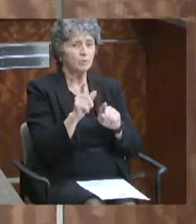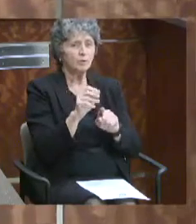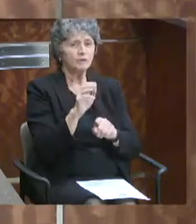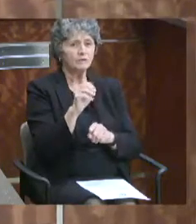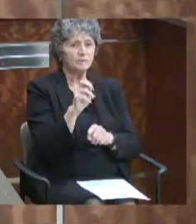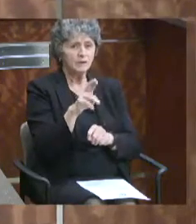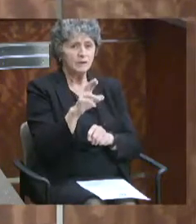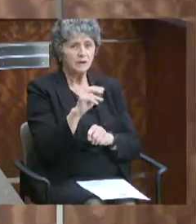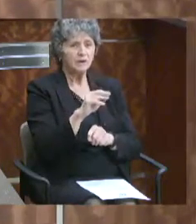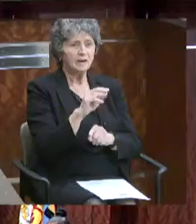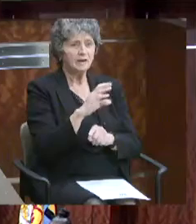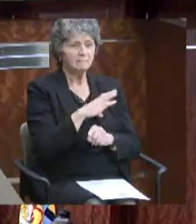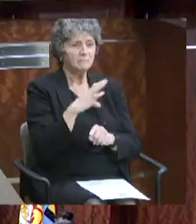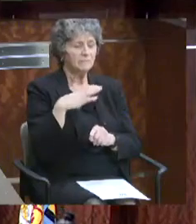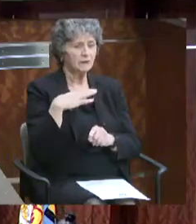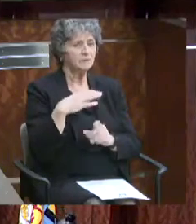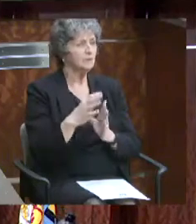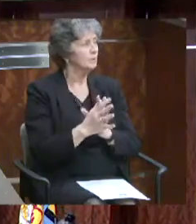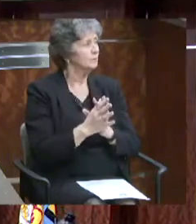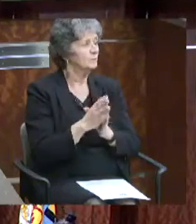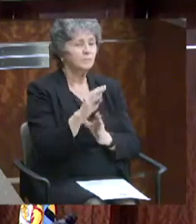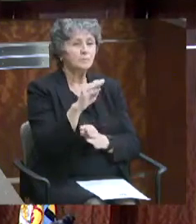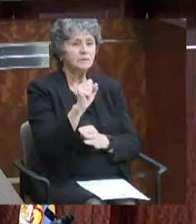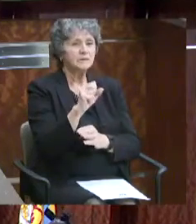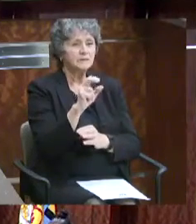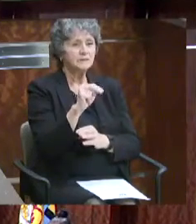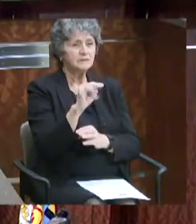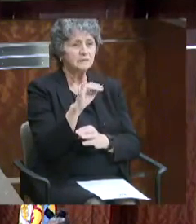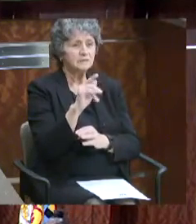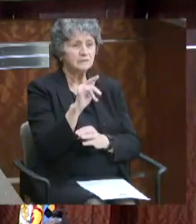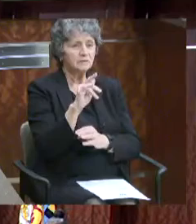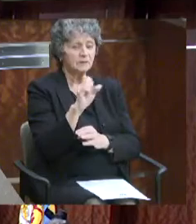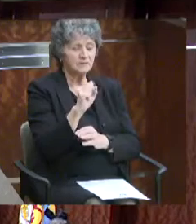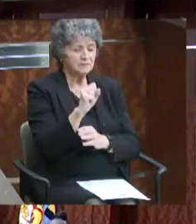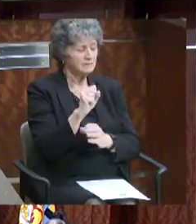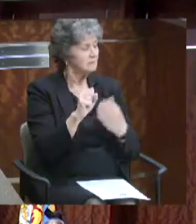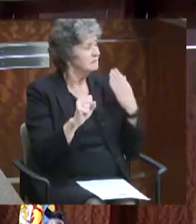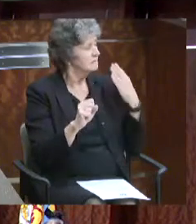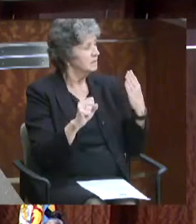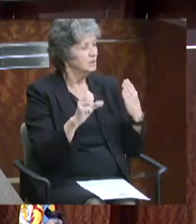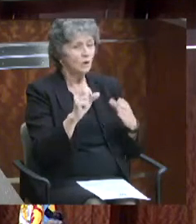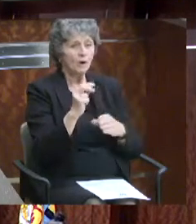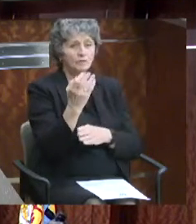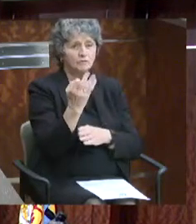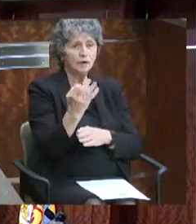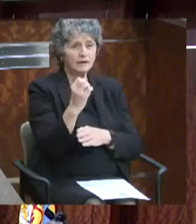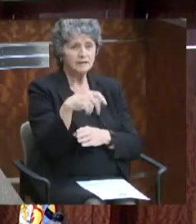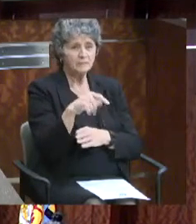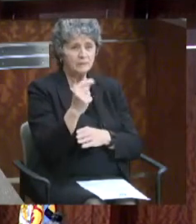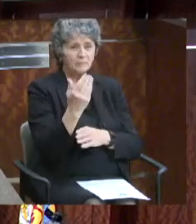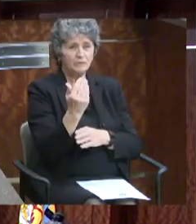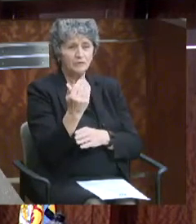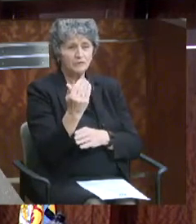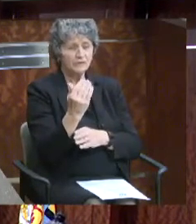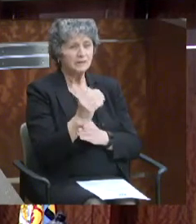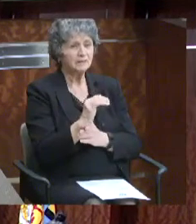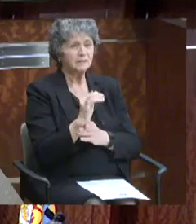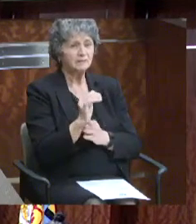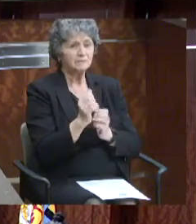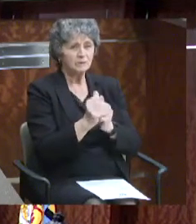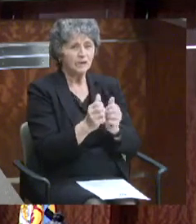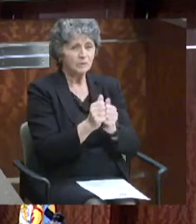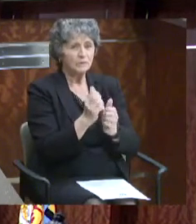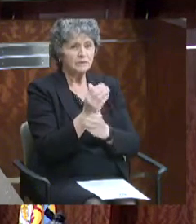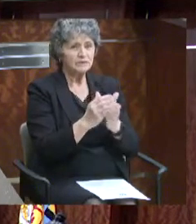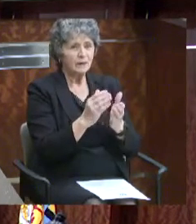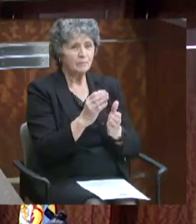council. Ms. Nicholas? Thank you. On Friday, September the 15th, along with some of my council